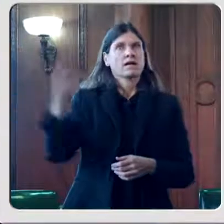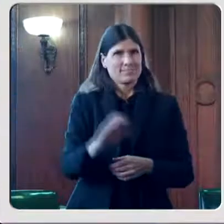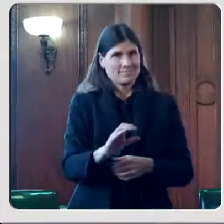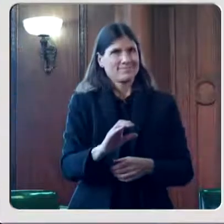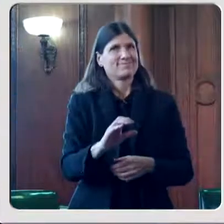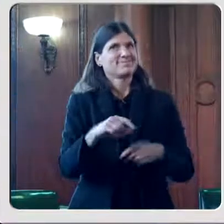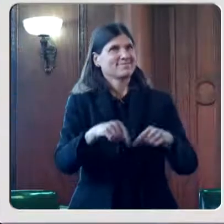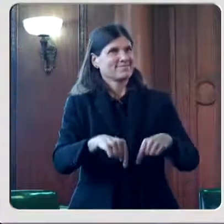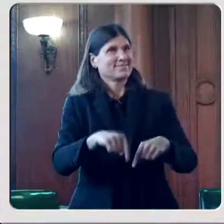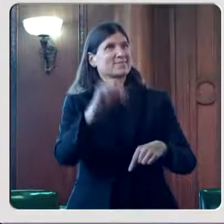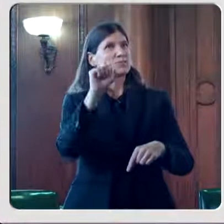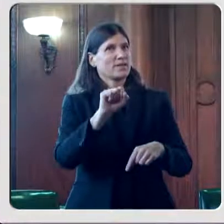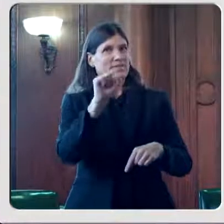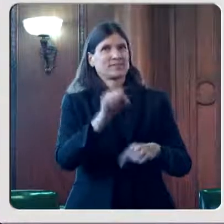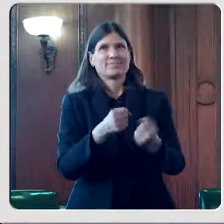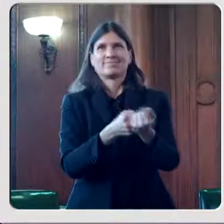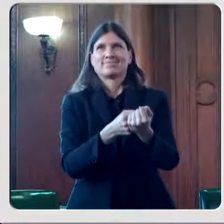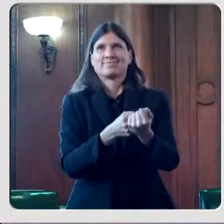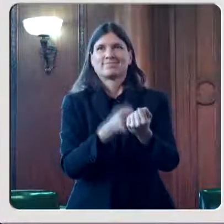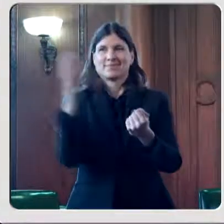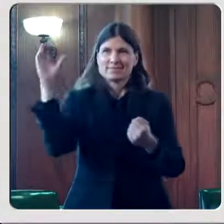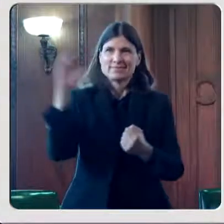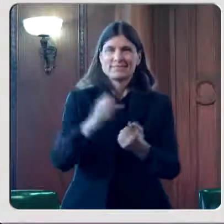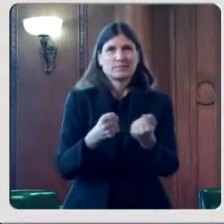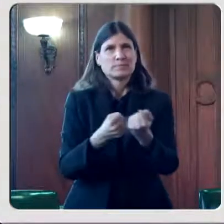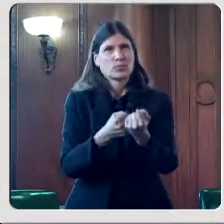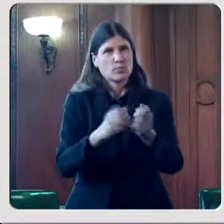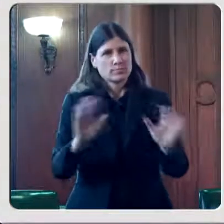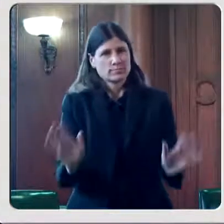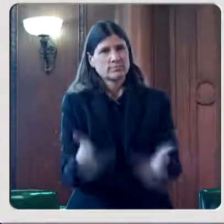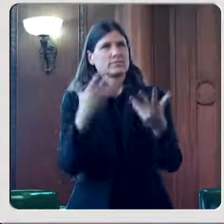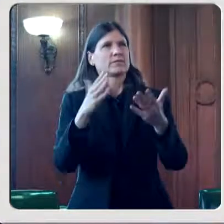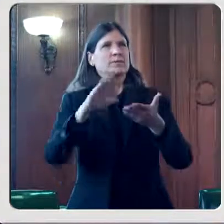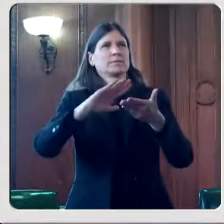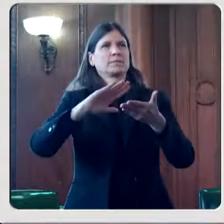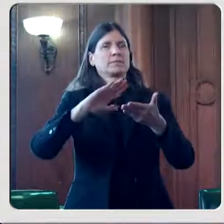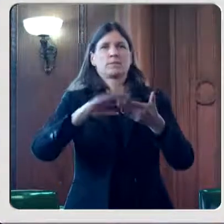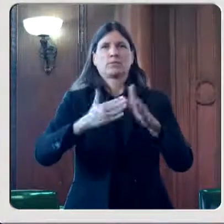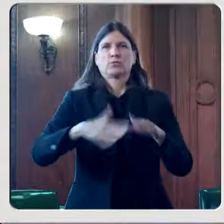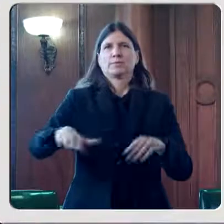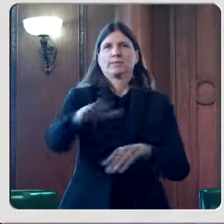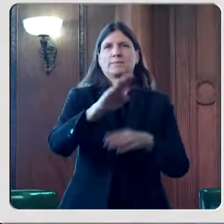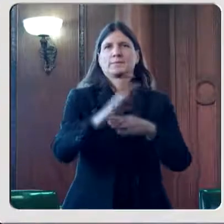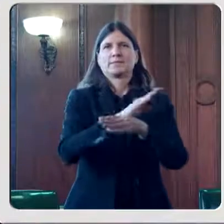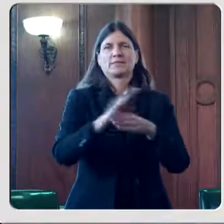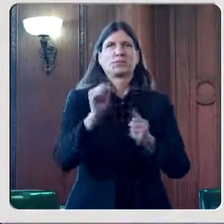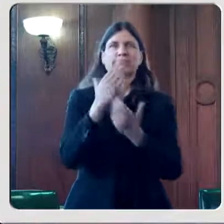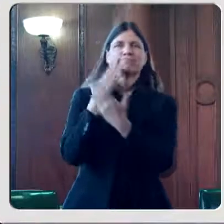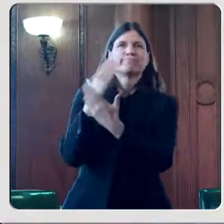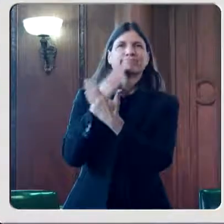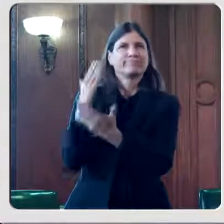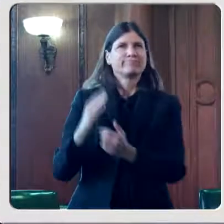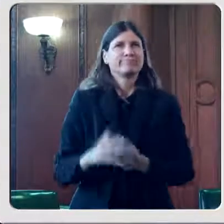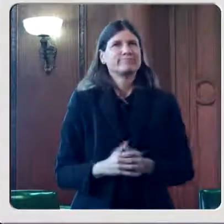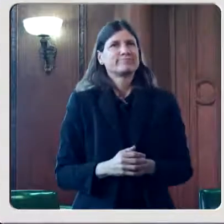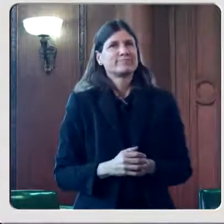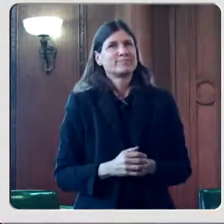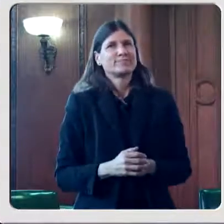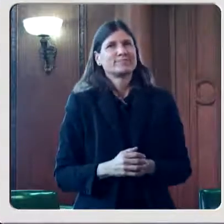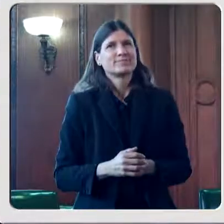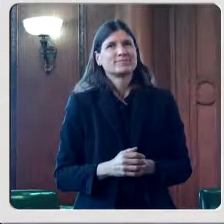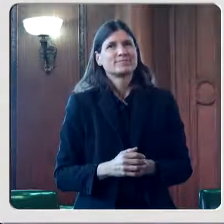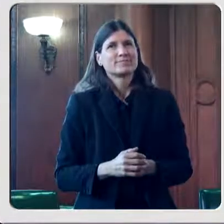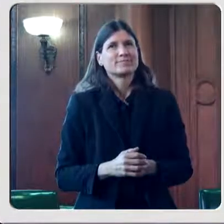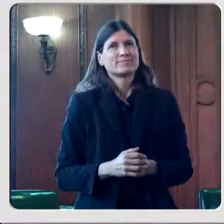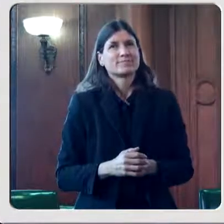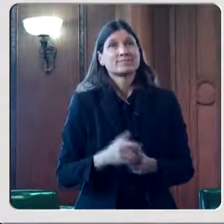grants from the state. We're very appreciative of that. The housing market, Director Sheehan indicates to me, is